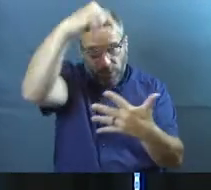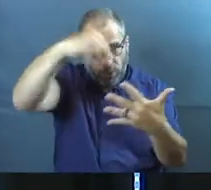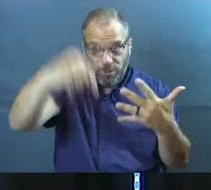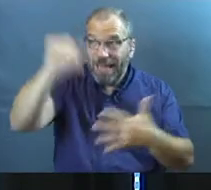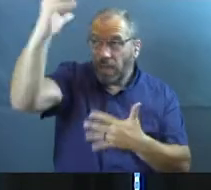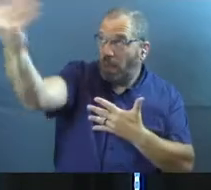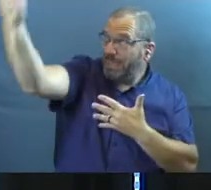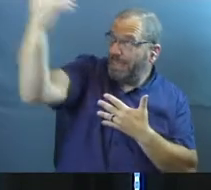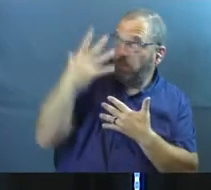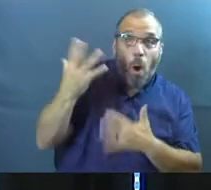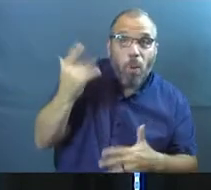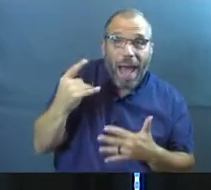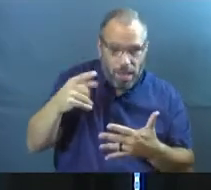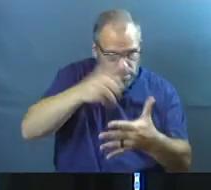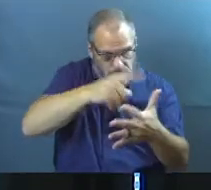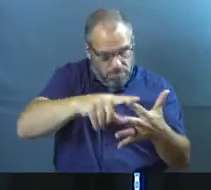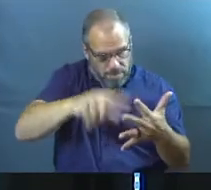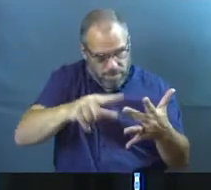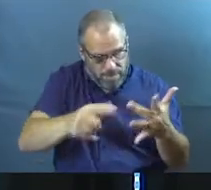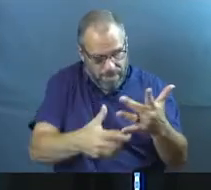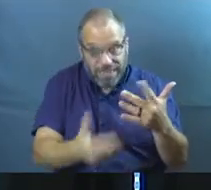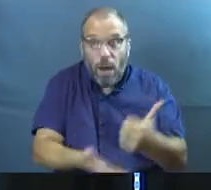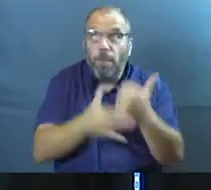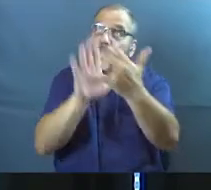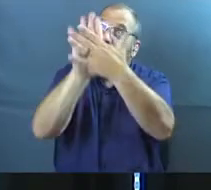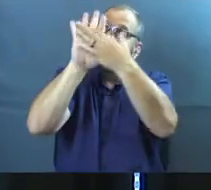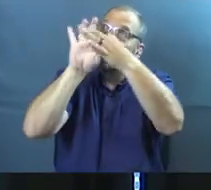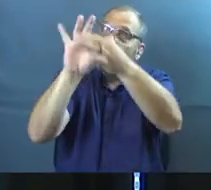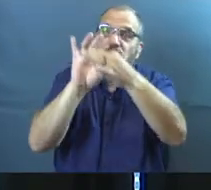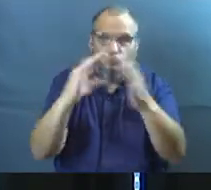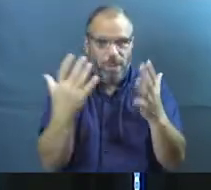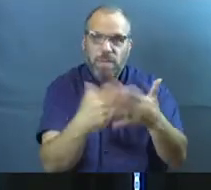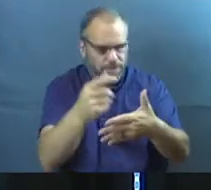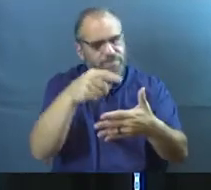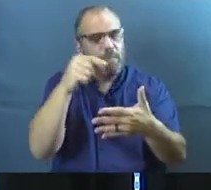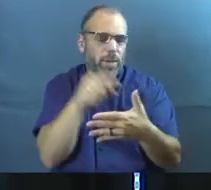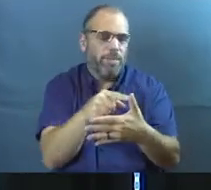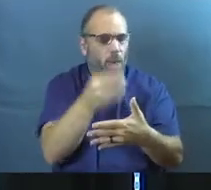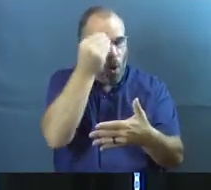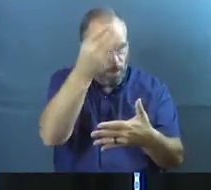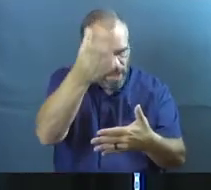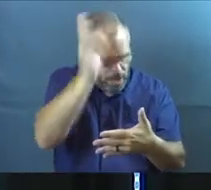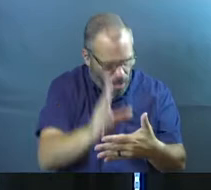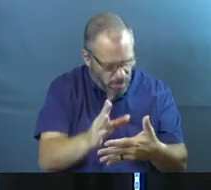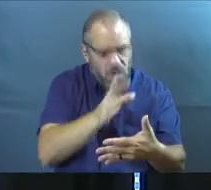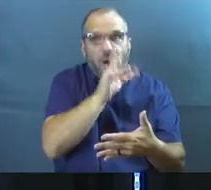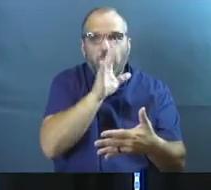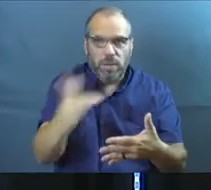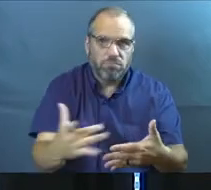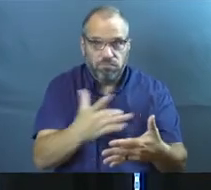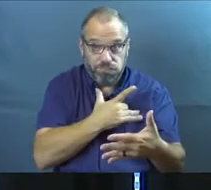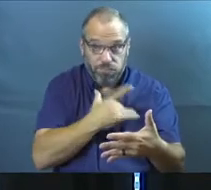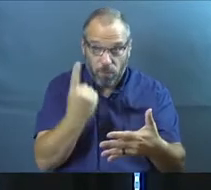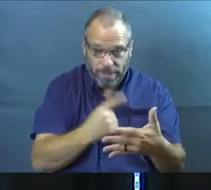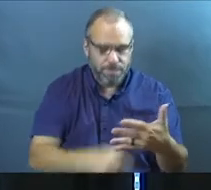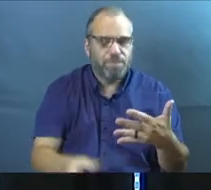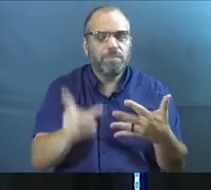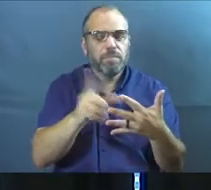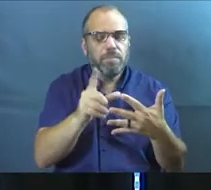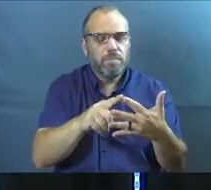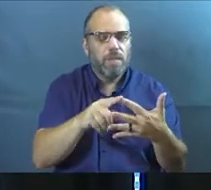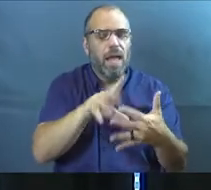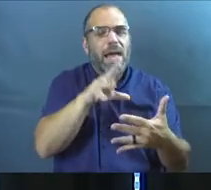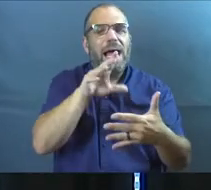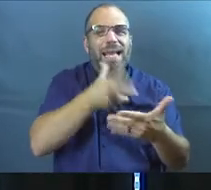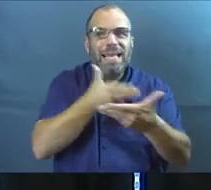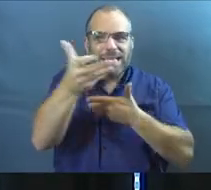us to do, because these help us get closer to God. So here's a quick list. We need to obey God's voice when he speaks to us. We need